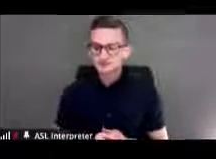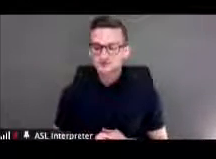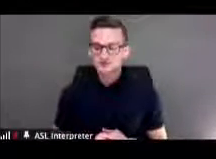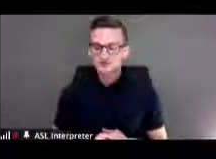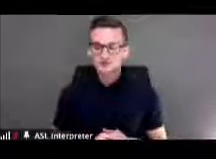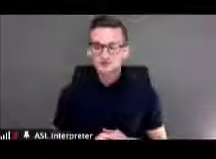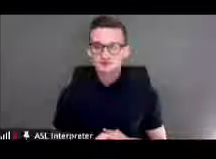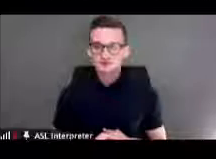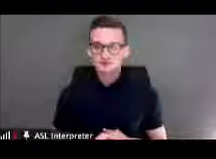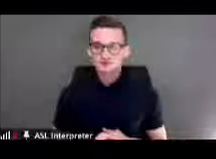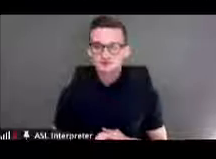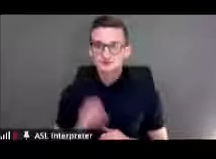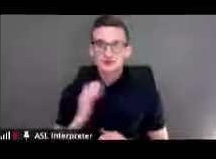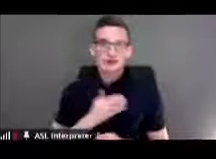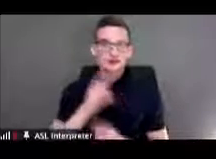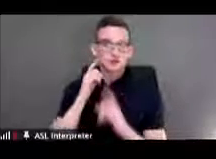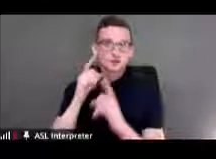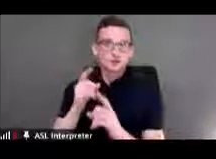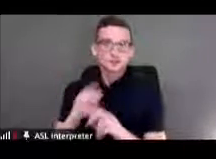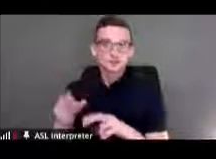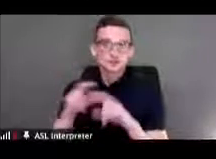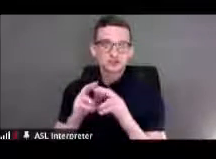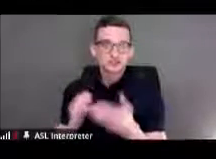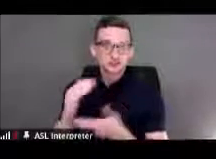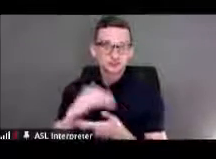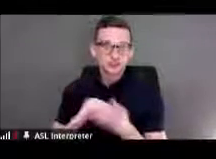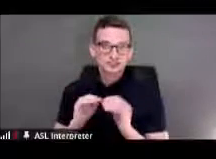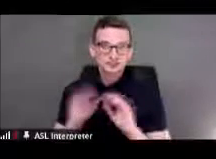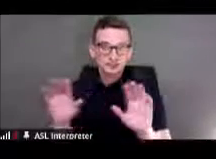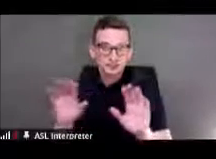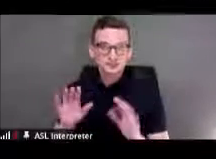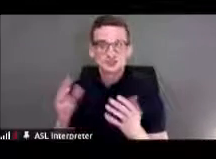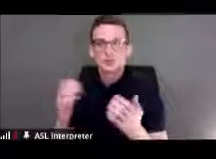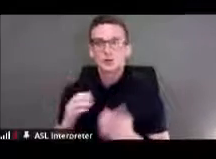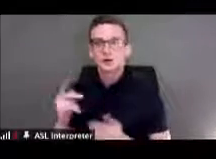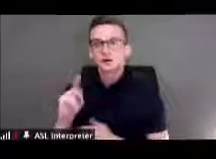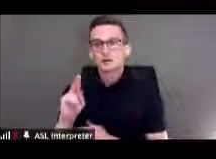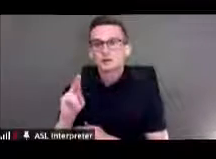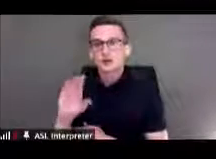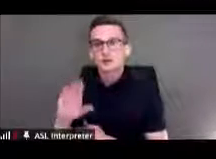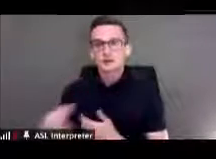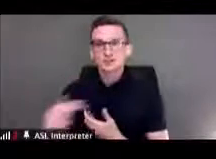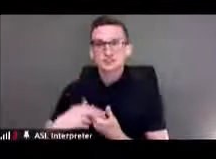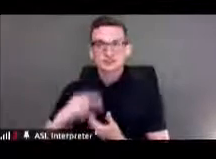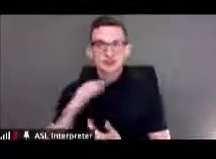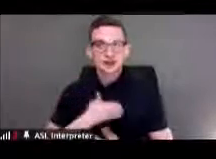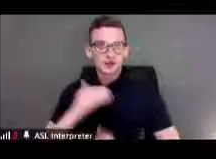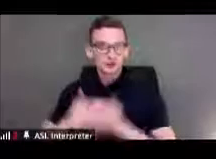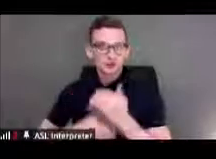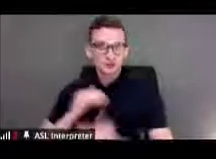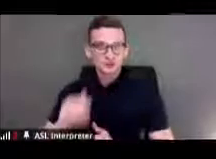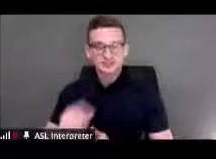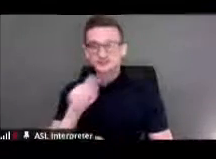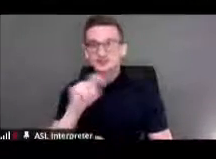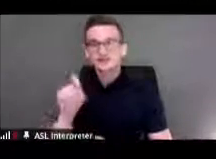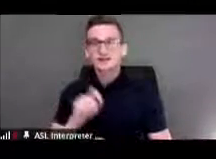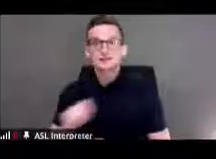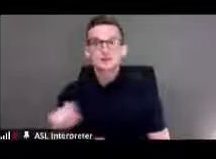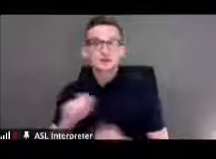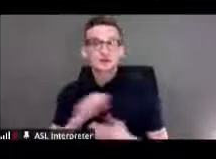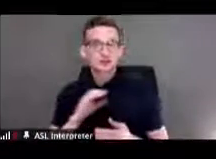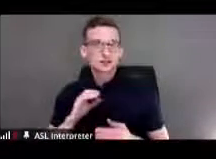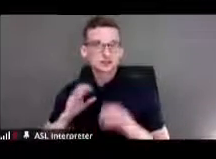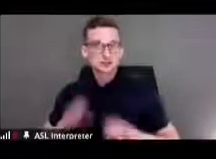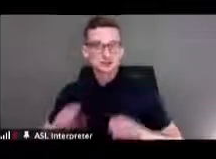In order to maximize transparency and public participation in our process, the commissioners will be taking community of interest input